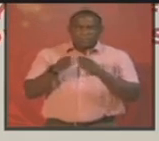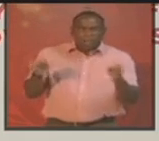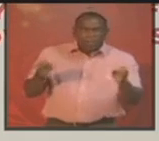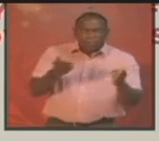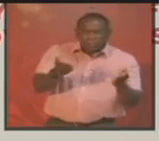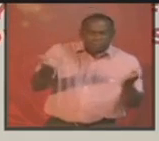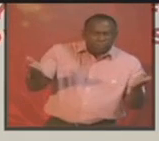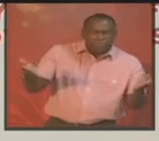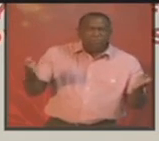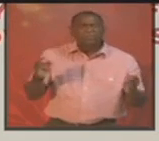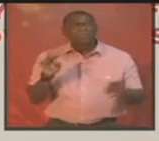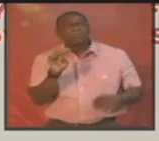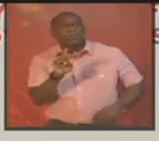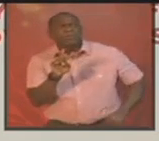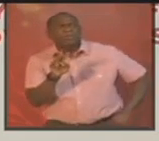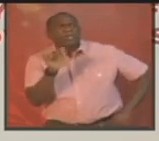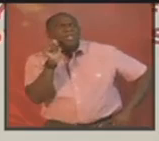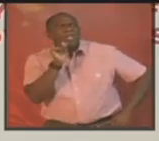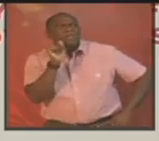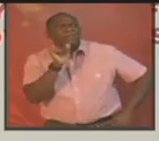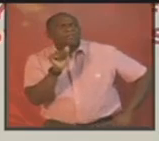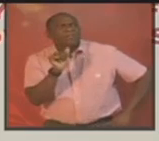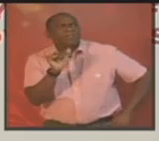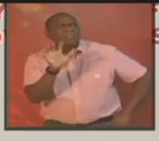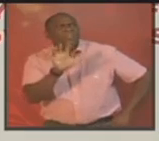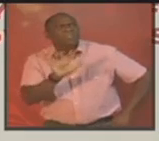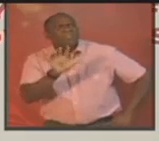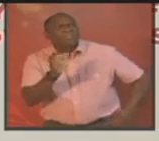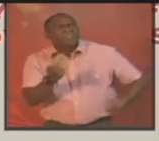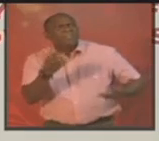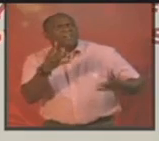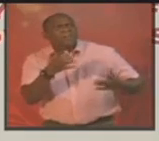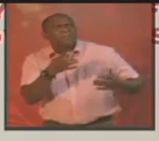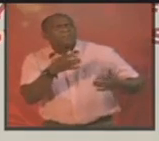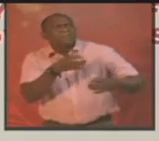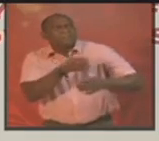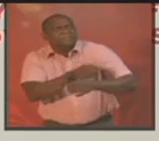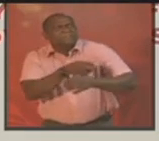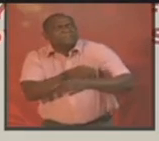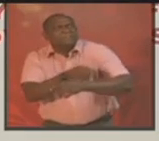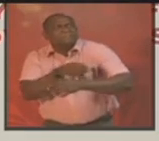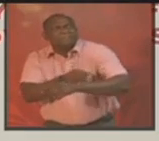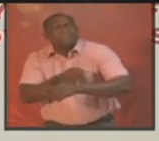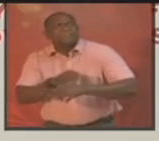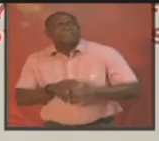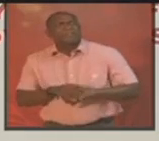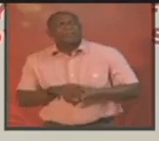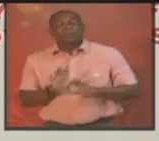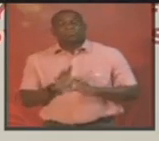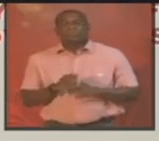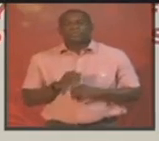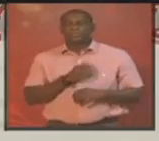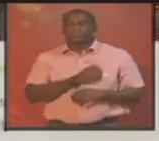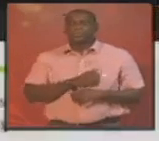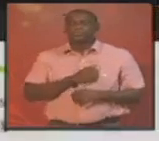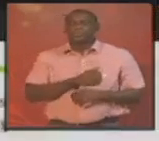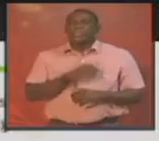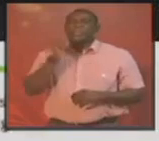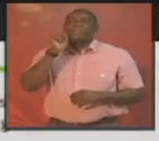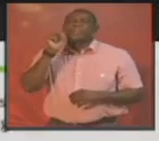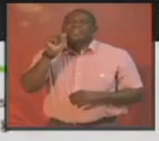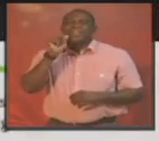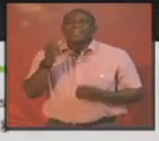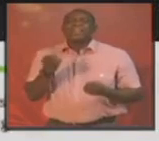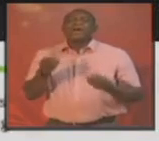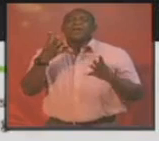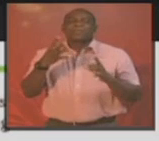average and forming the opinion that we have no COVID in Trinidad and that we must do this